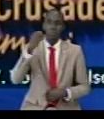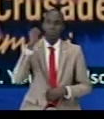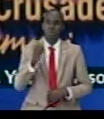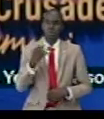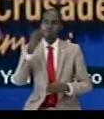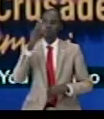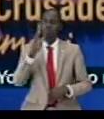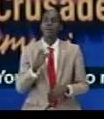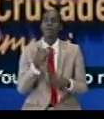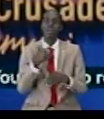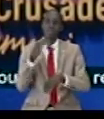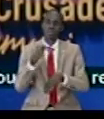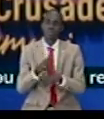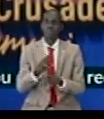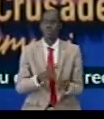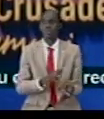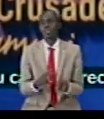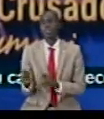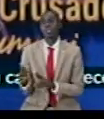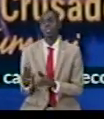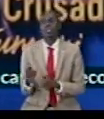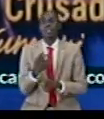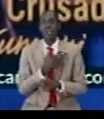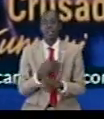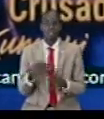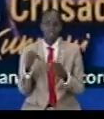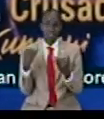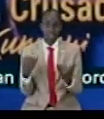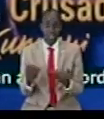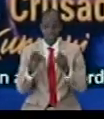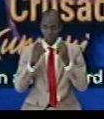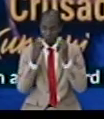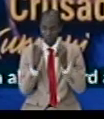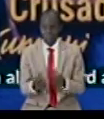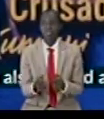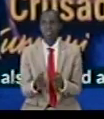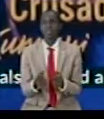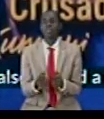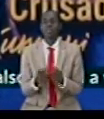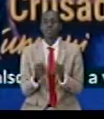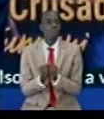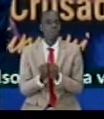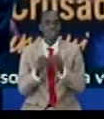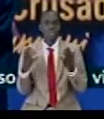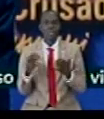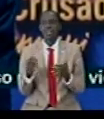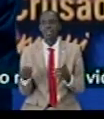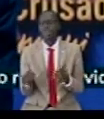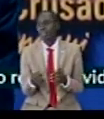already. And that speedily, immediately, without any